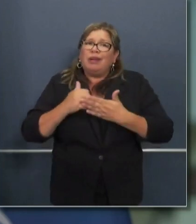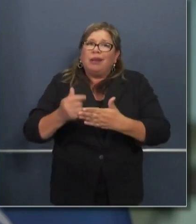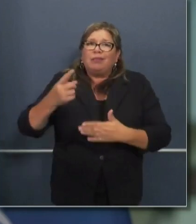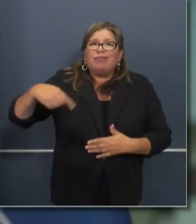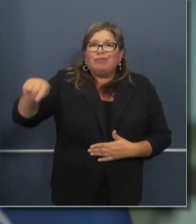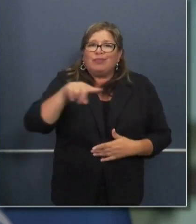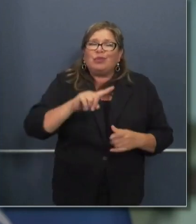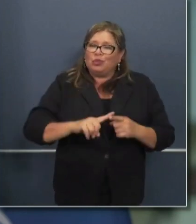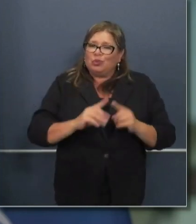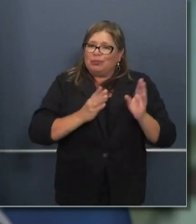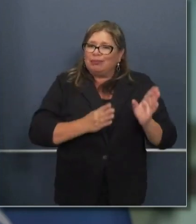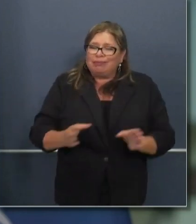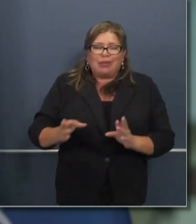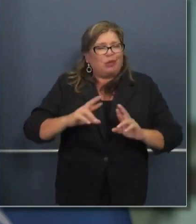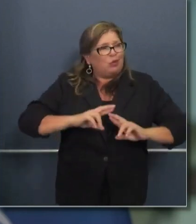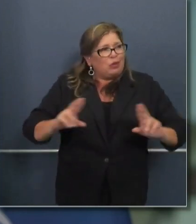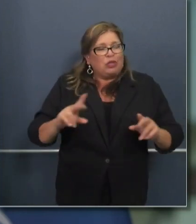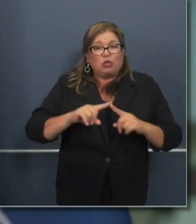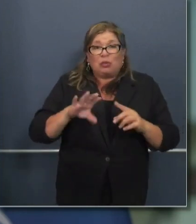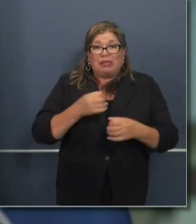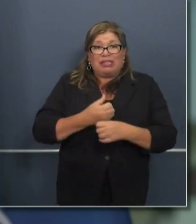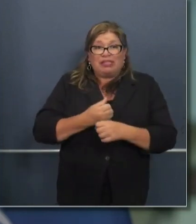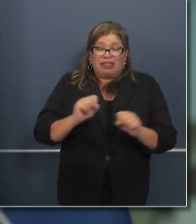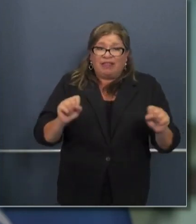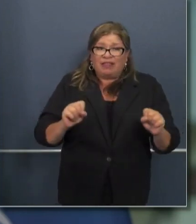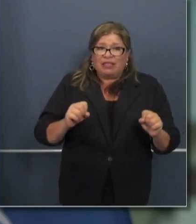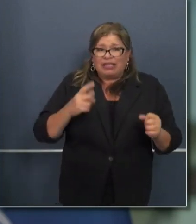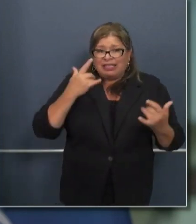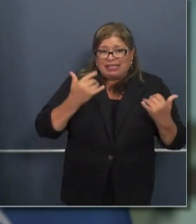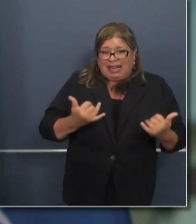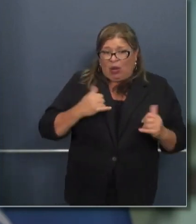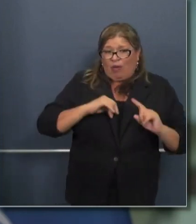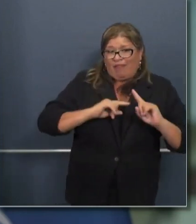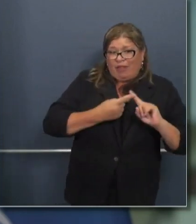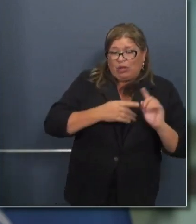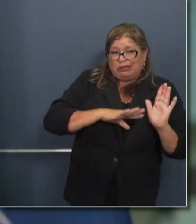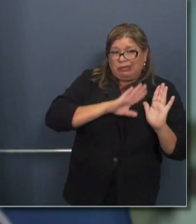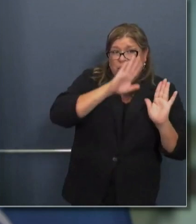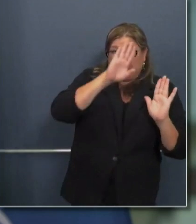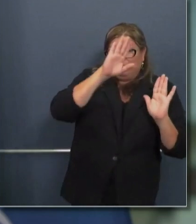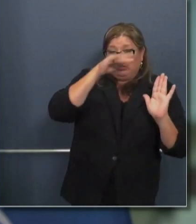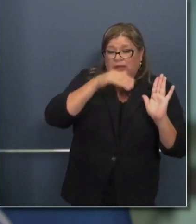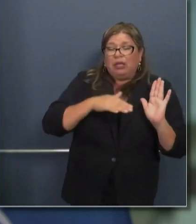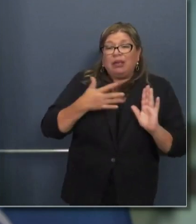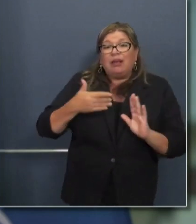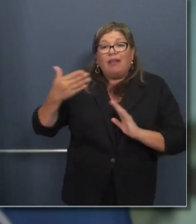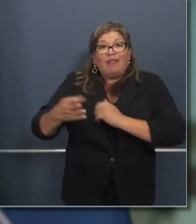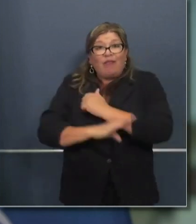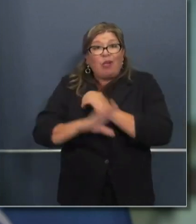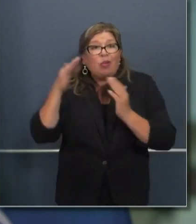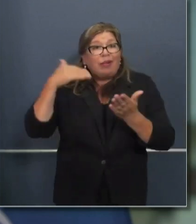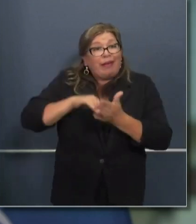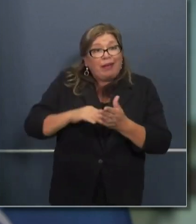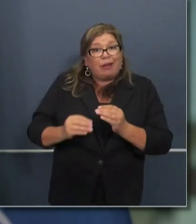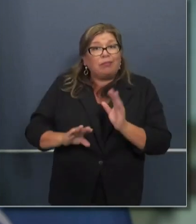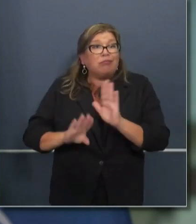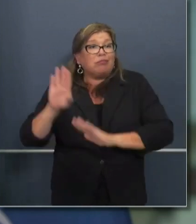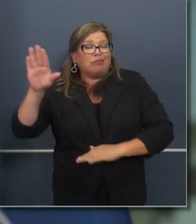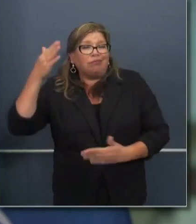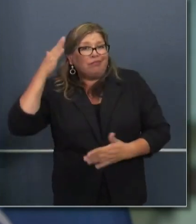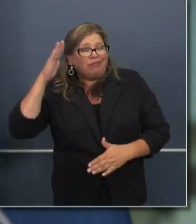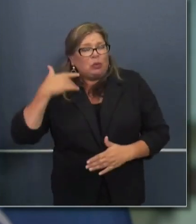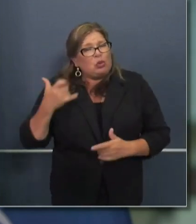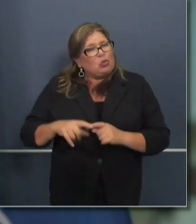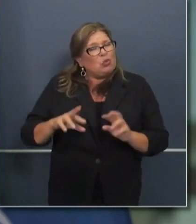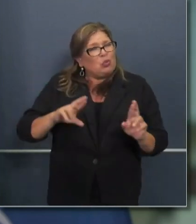likelihood of a second wave. I want to just close by making two additional points